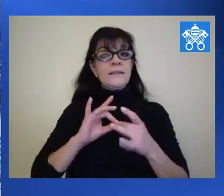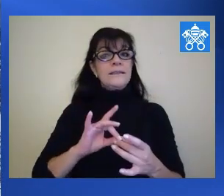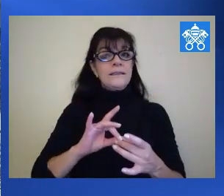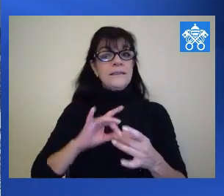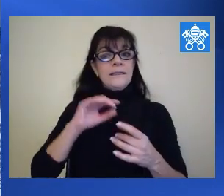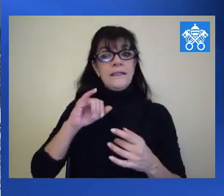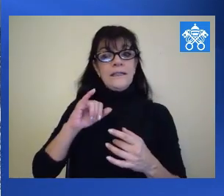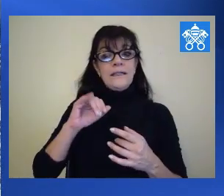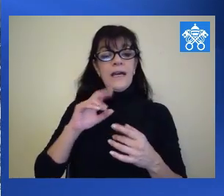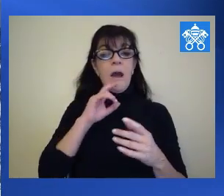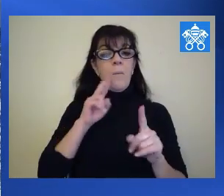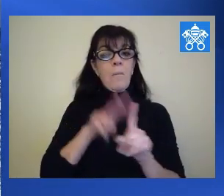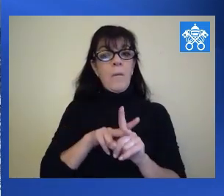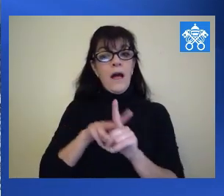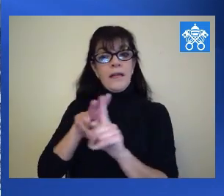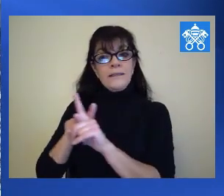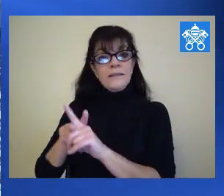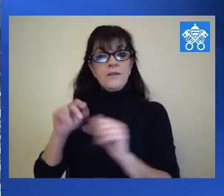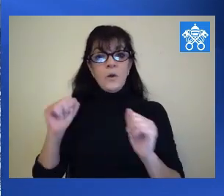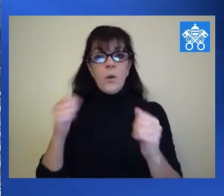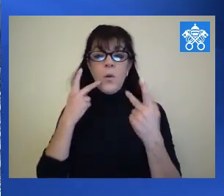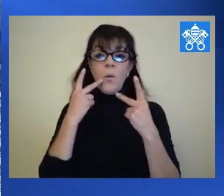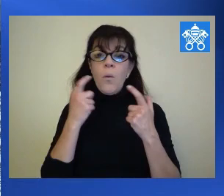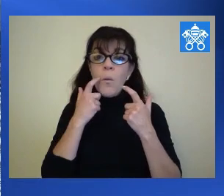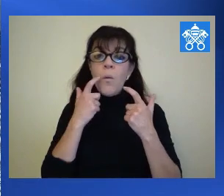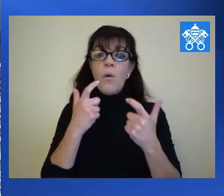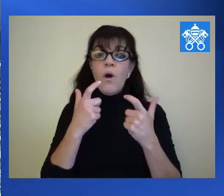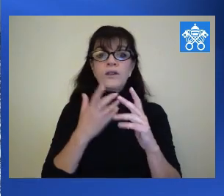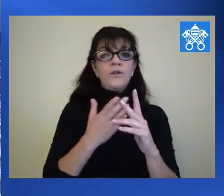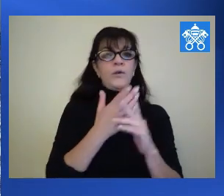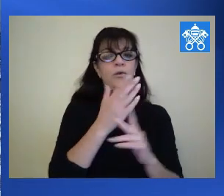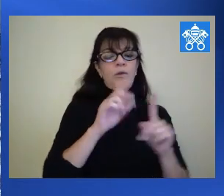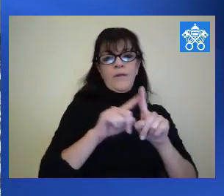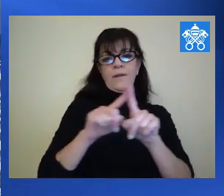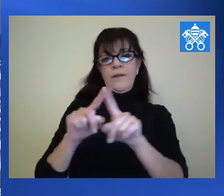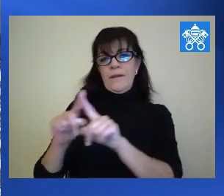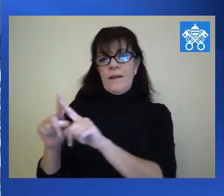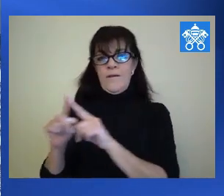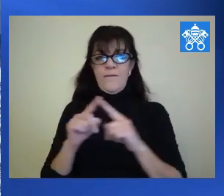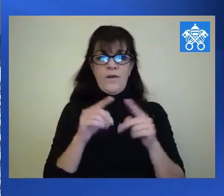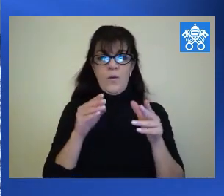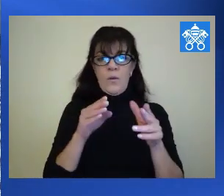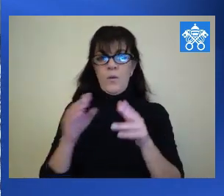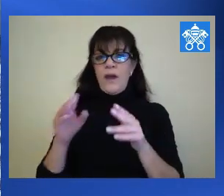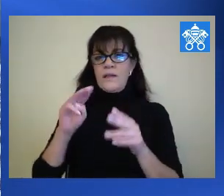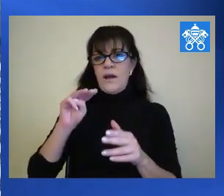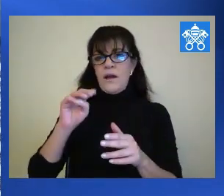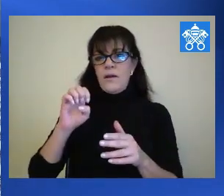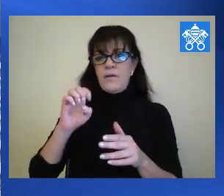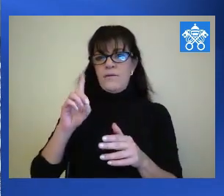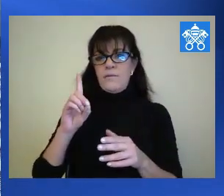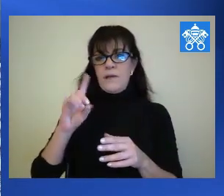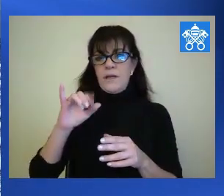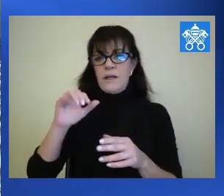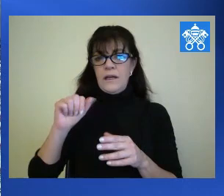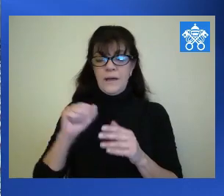indulgence attached to, which also applies to those of us who are tuning in through these various forms of media.